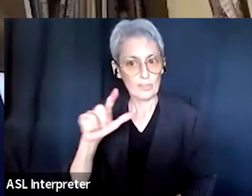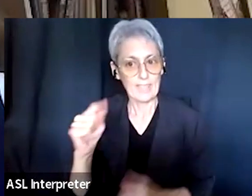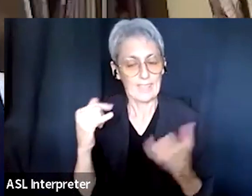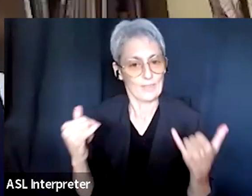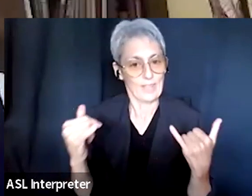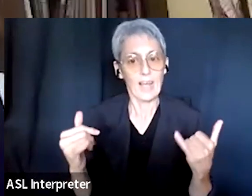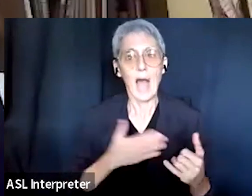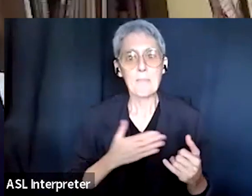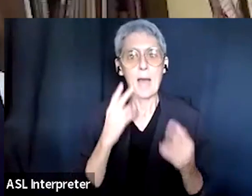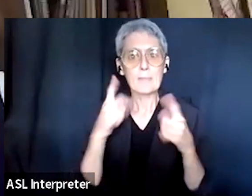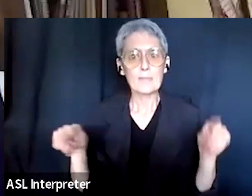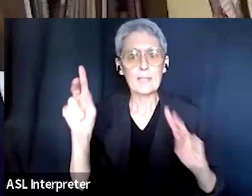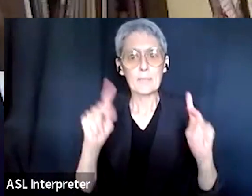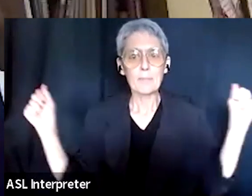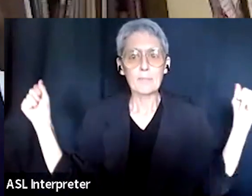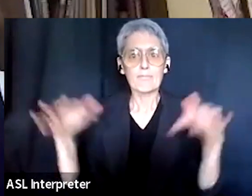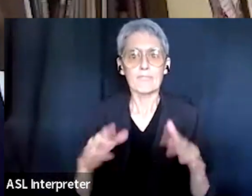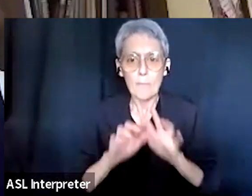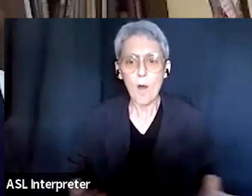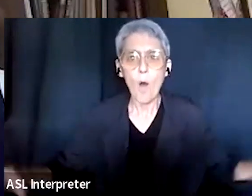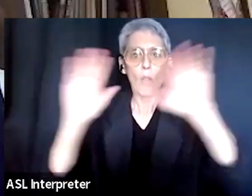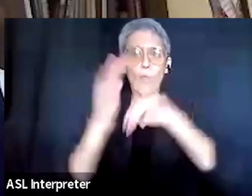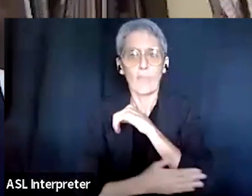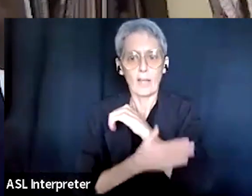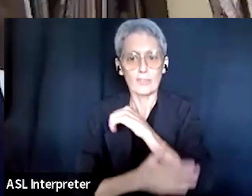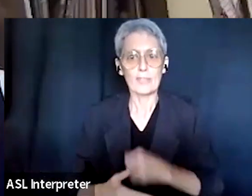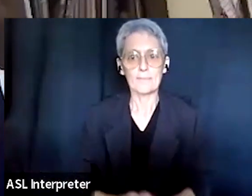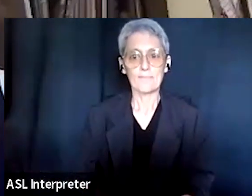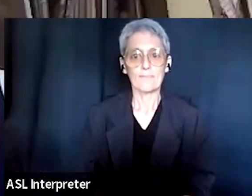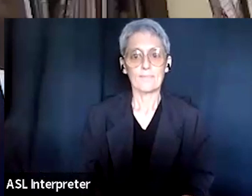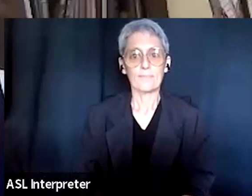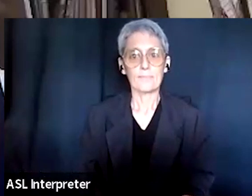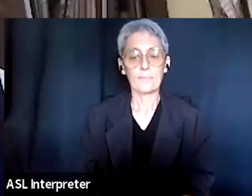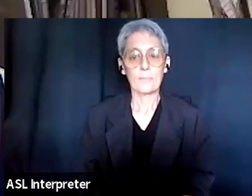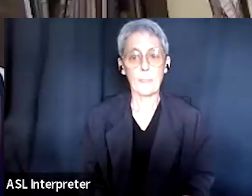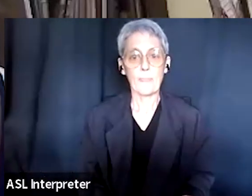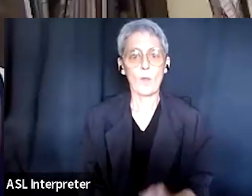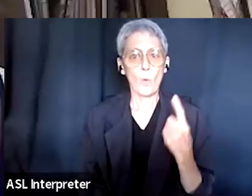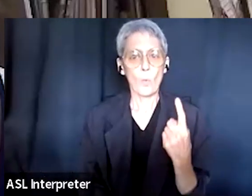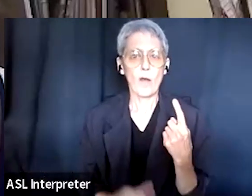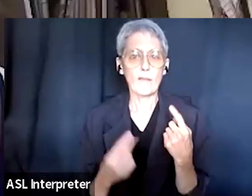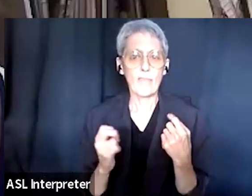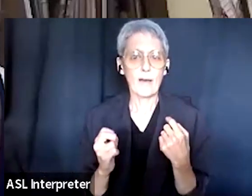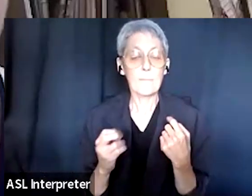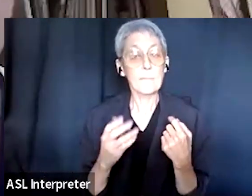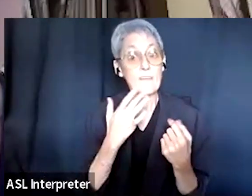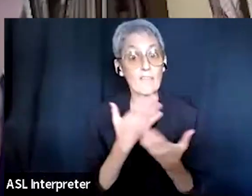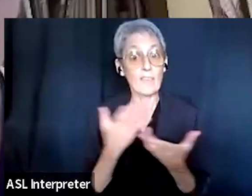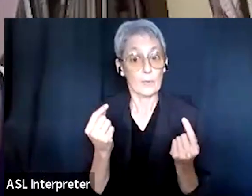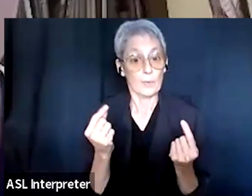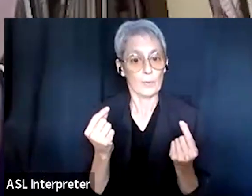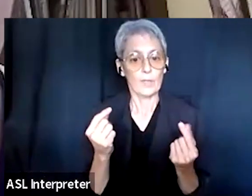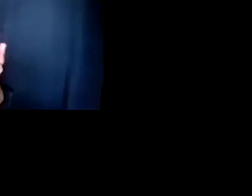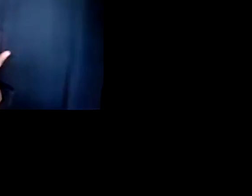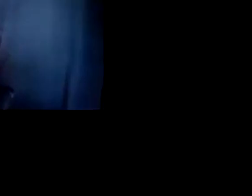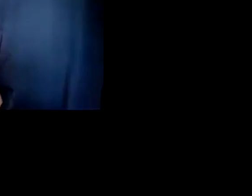to see people from all around the country. One of my favorite things to do is to spend time with Dr. Irvin